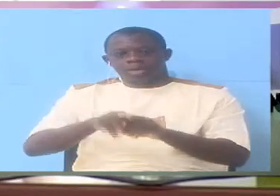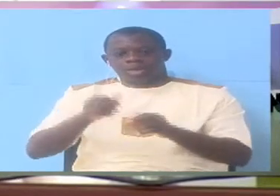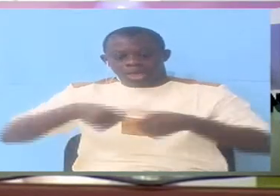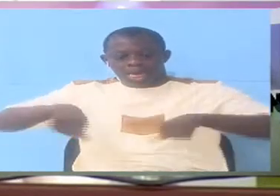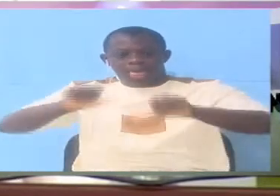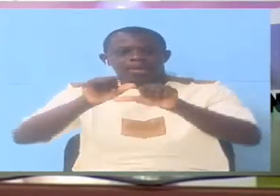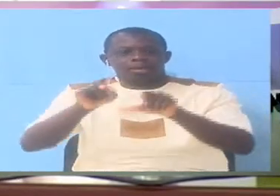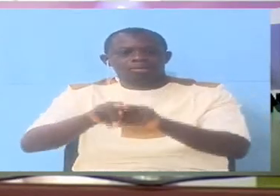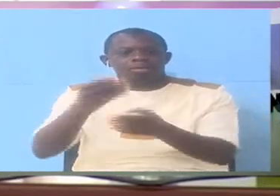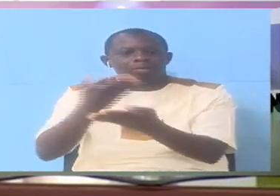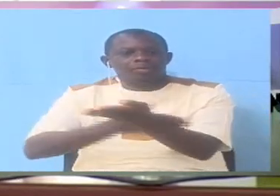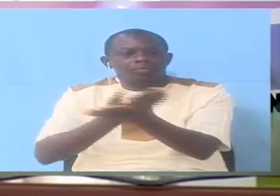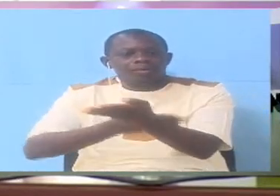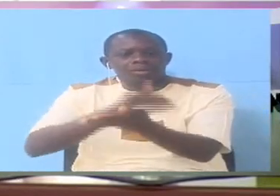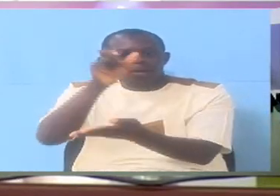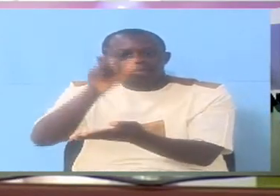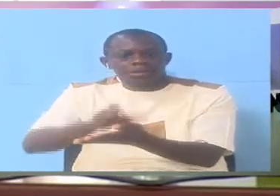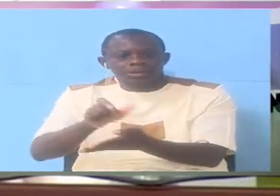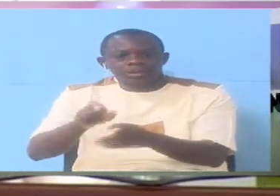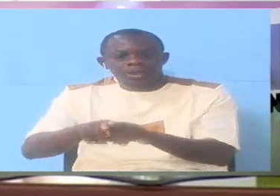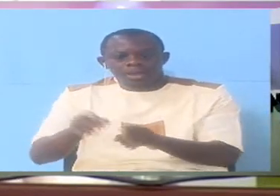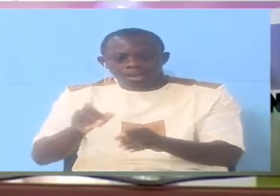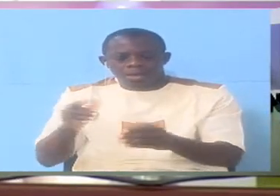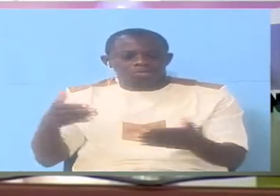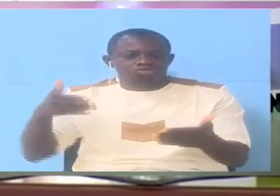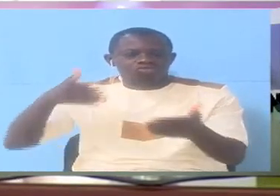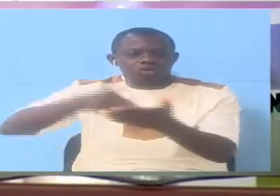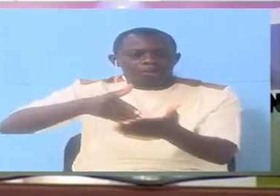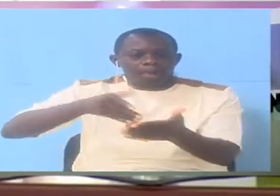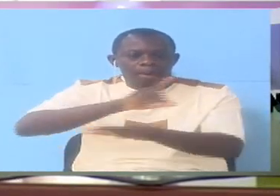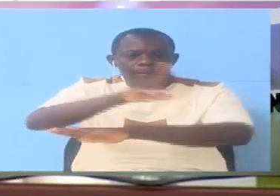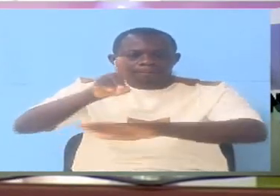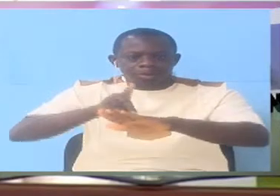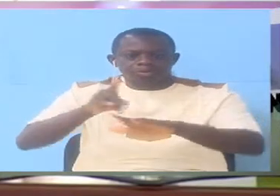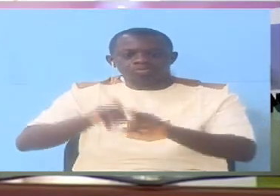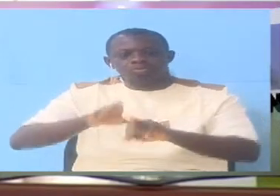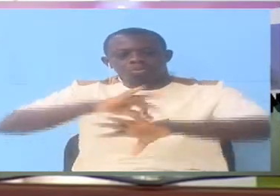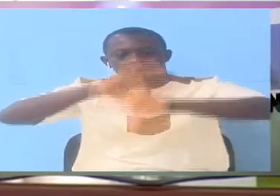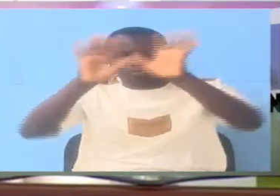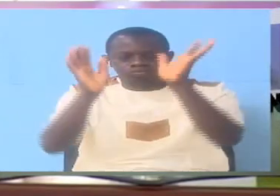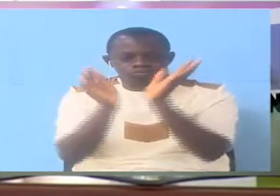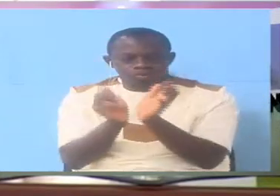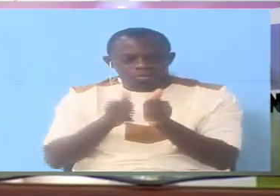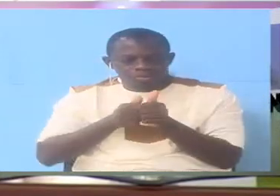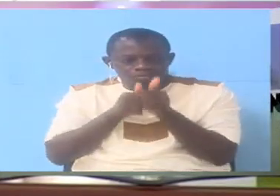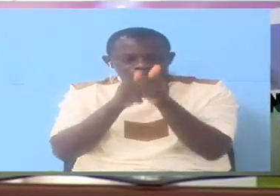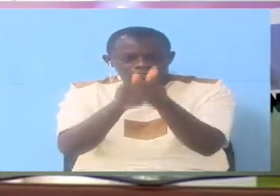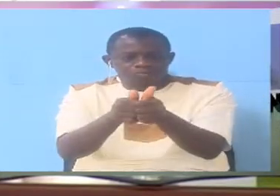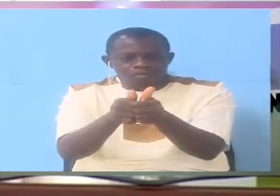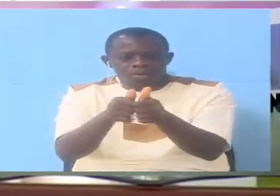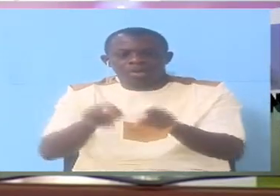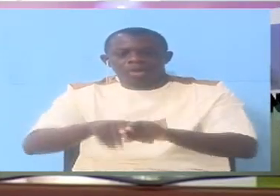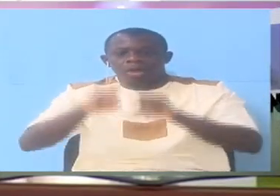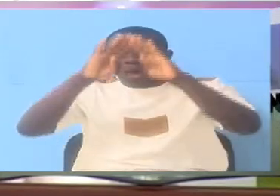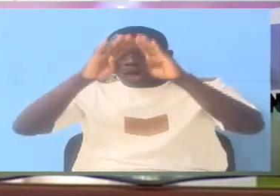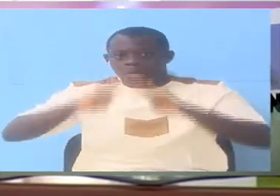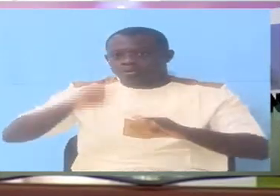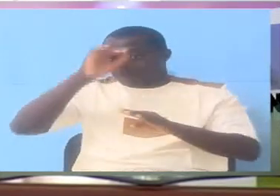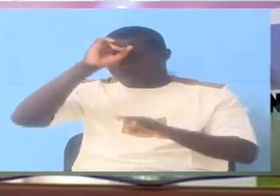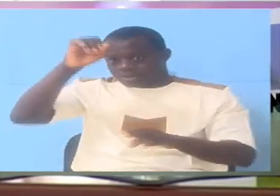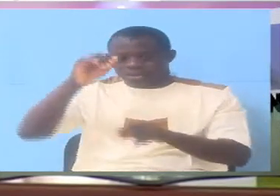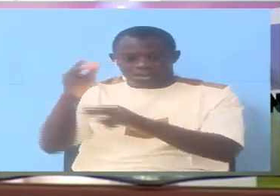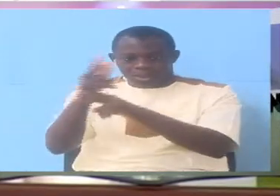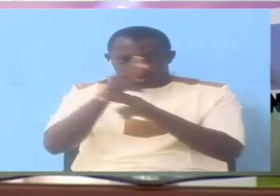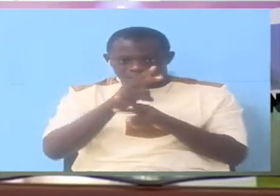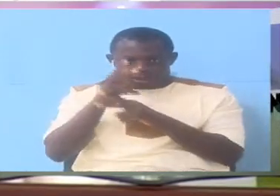to the Fissers jetty, and they were all escorted by the State Guard and NIA personnel to unknown destination. xam naa ne